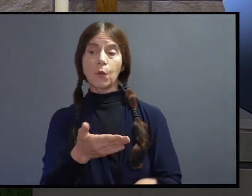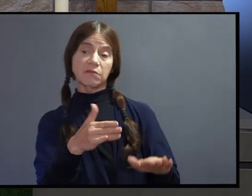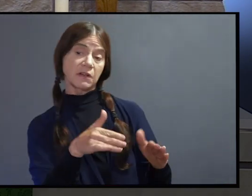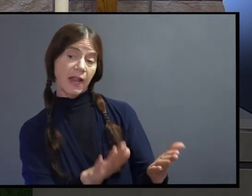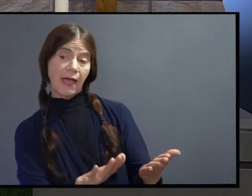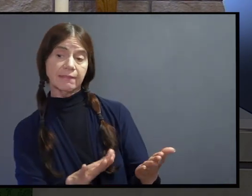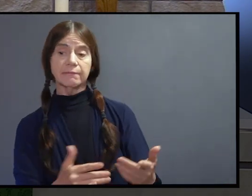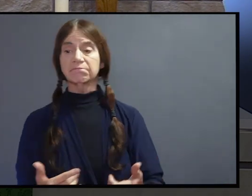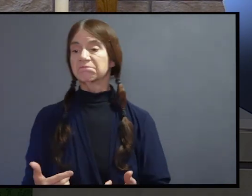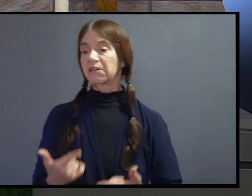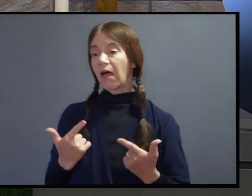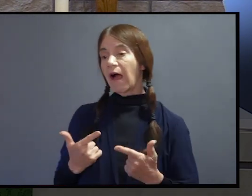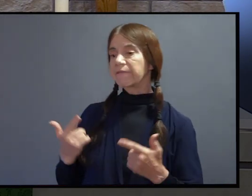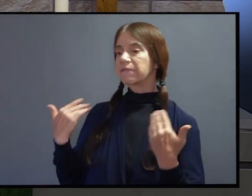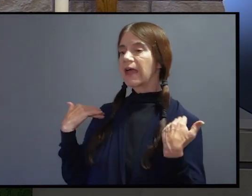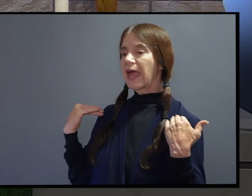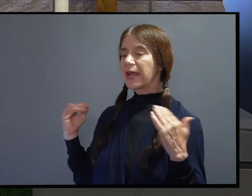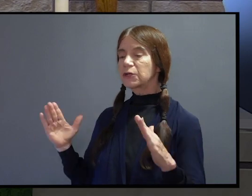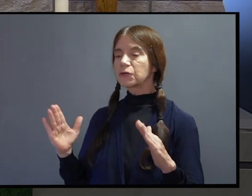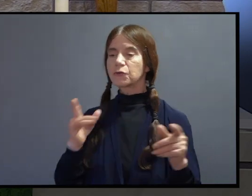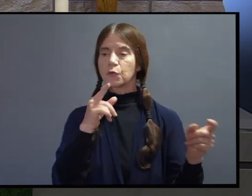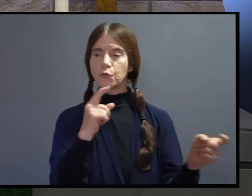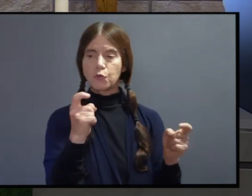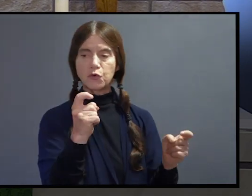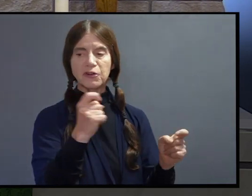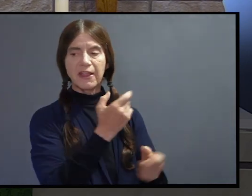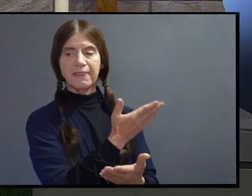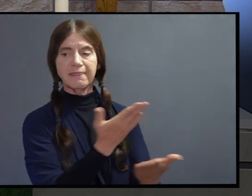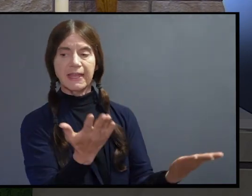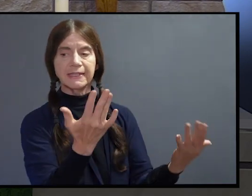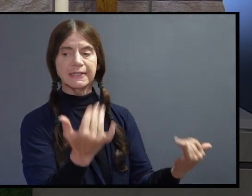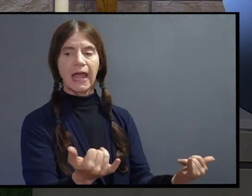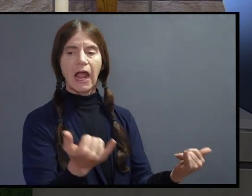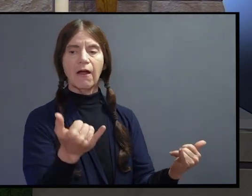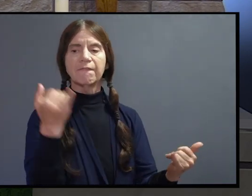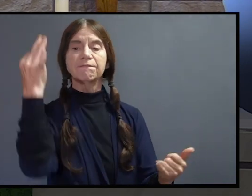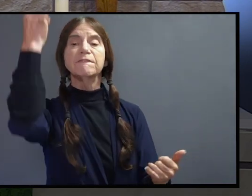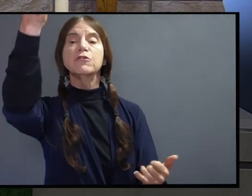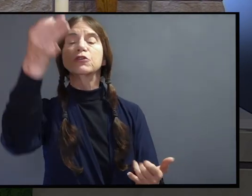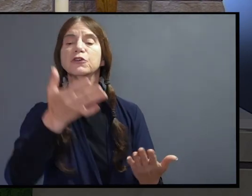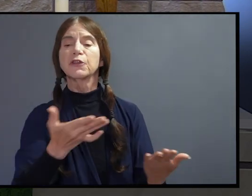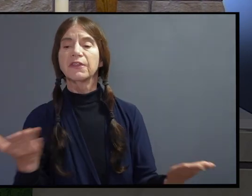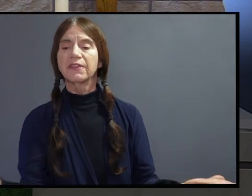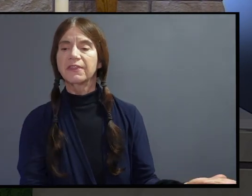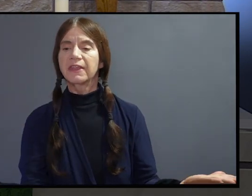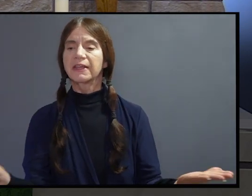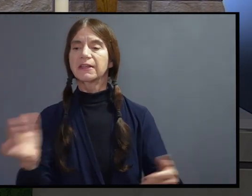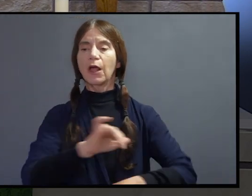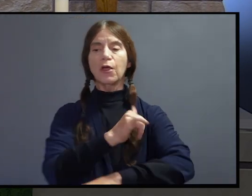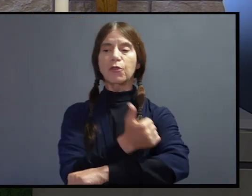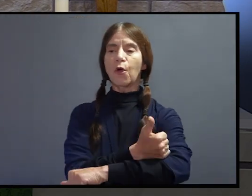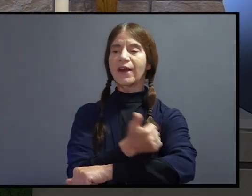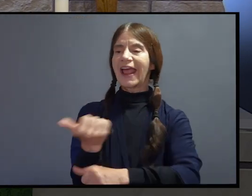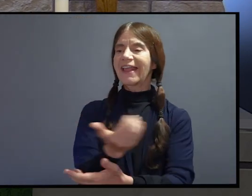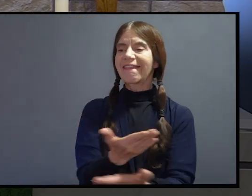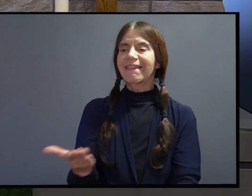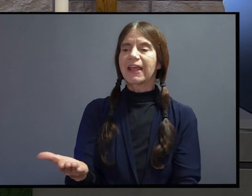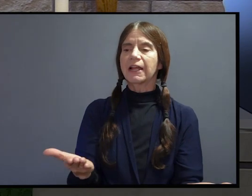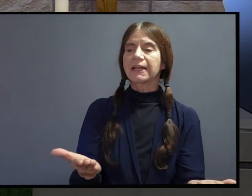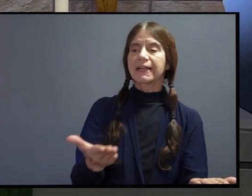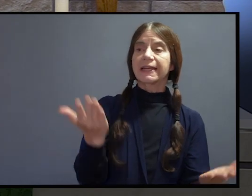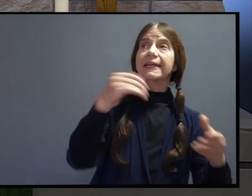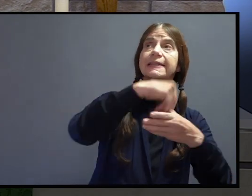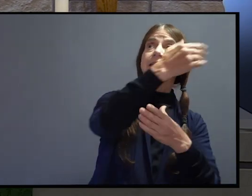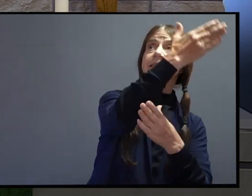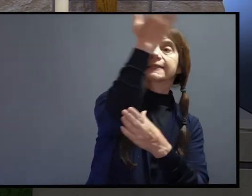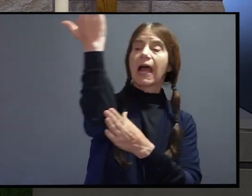For I am sure that neither death nor life, nor angels nor rulers, nor things present nor